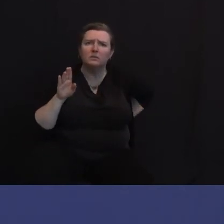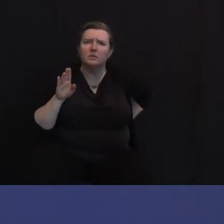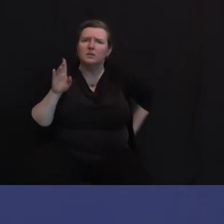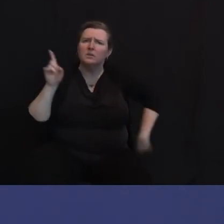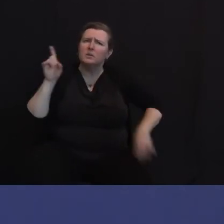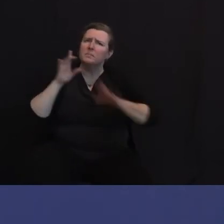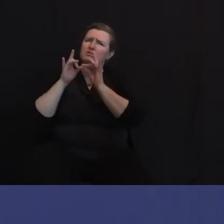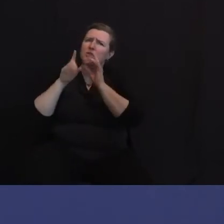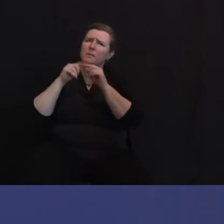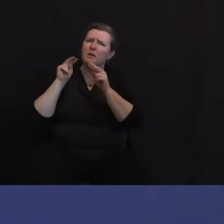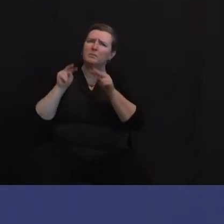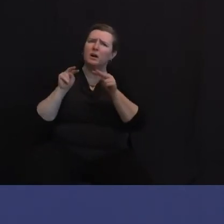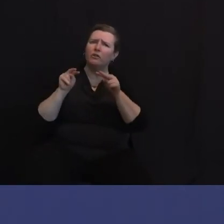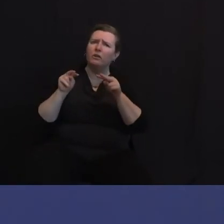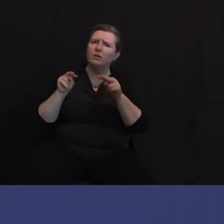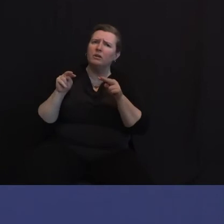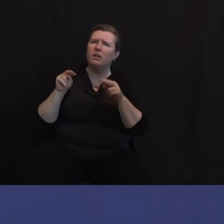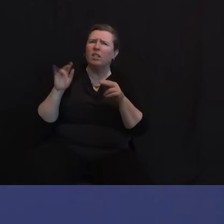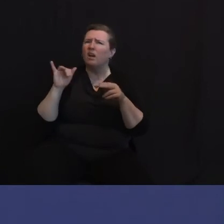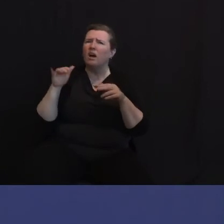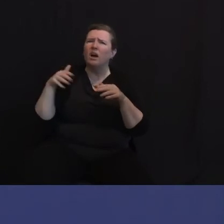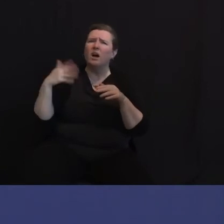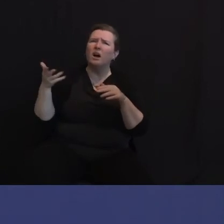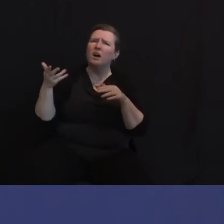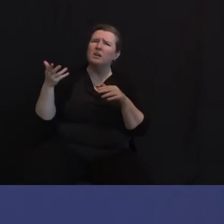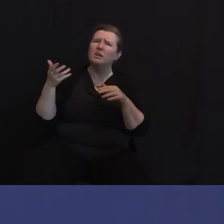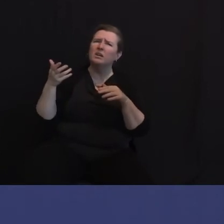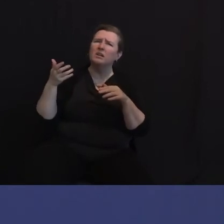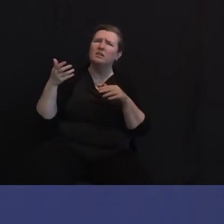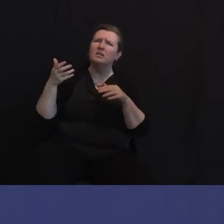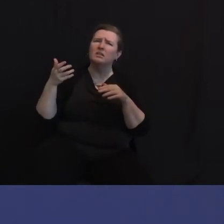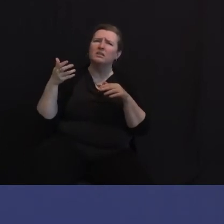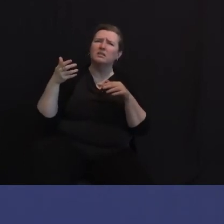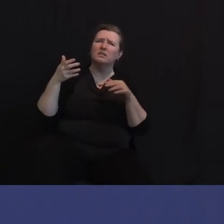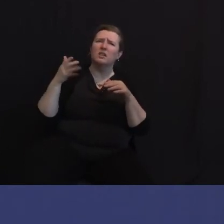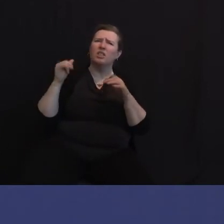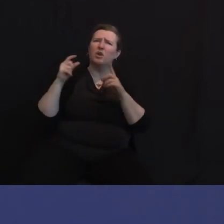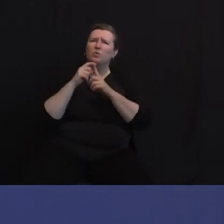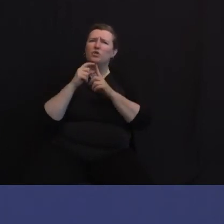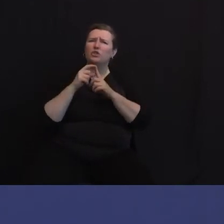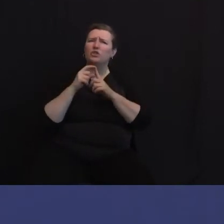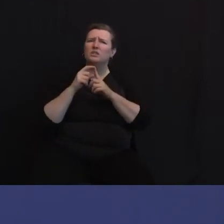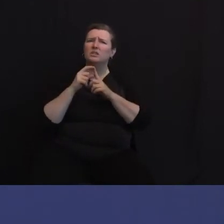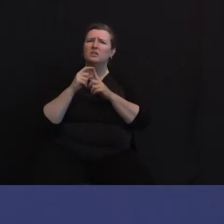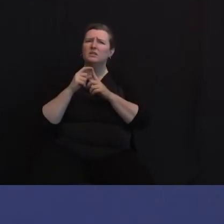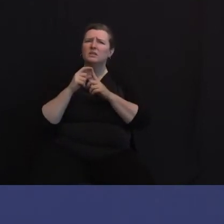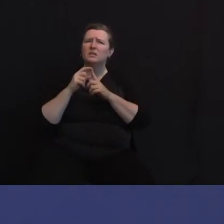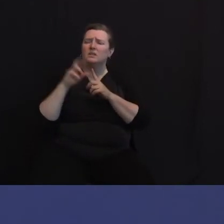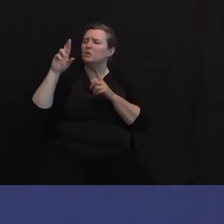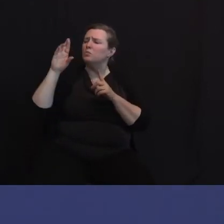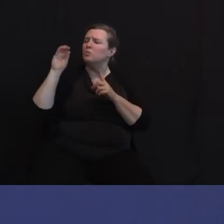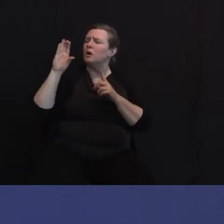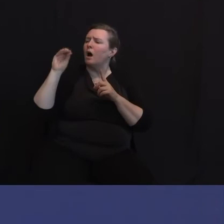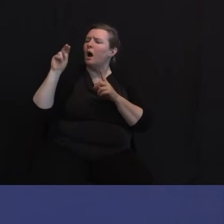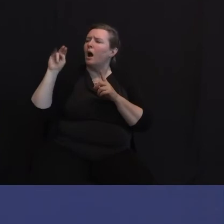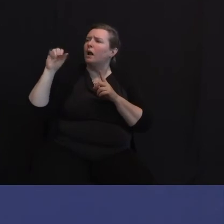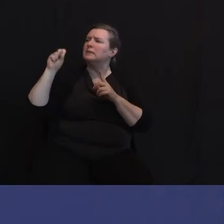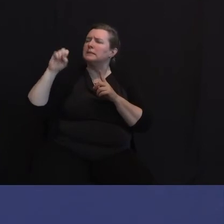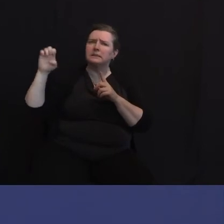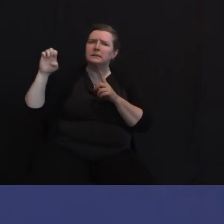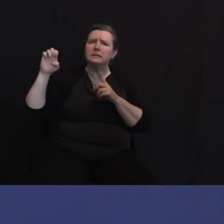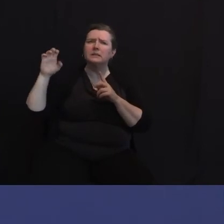time, sir? On that issue of reconnaissance that Congresswoman Cheryl talked about last night? Could you share any more details about where you heard that